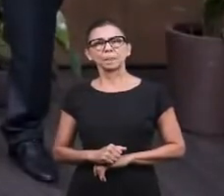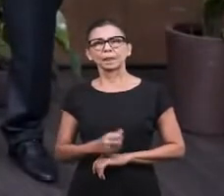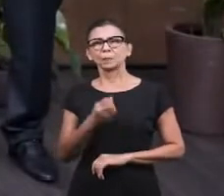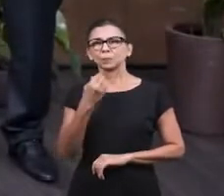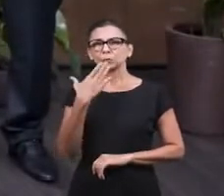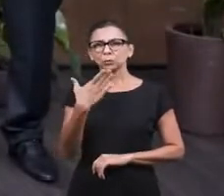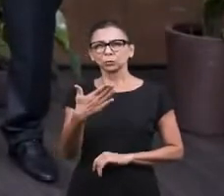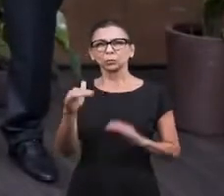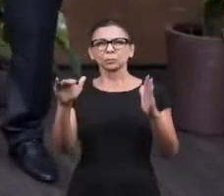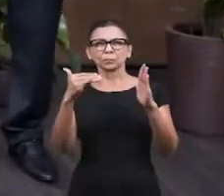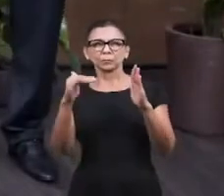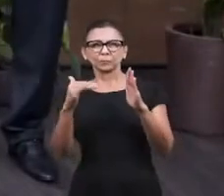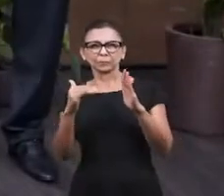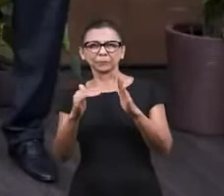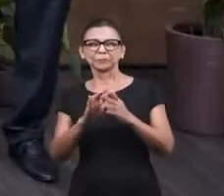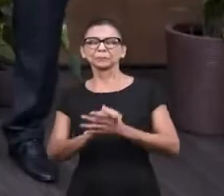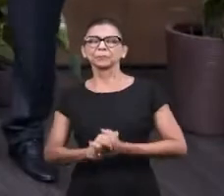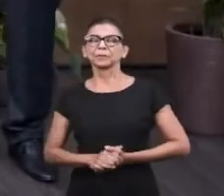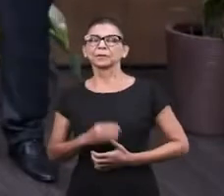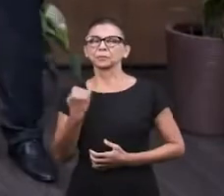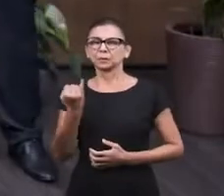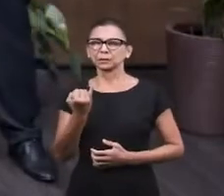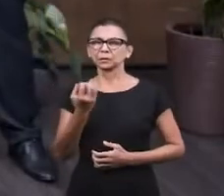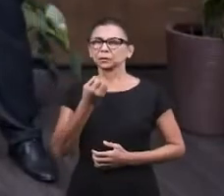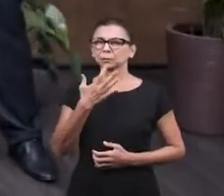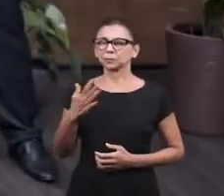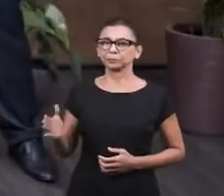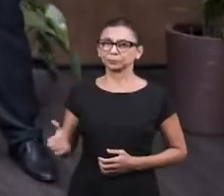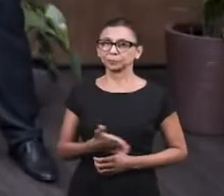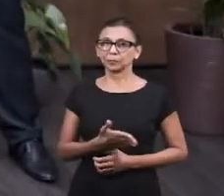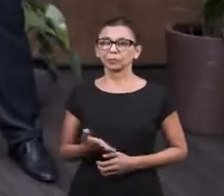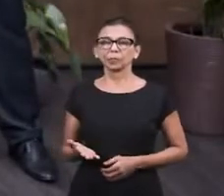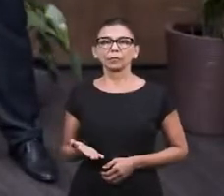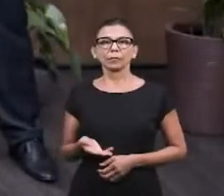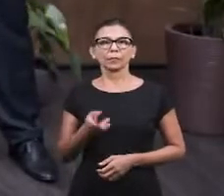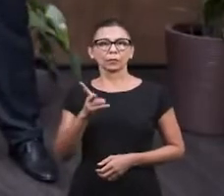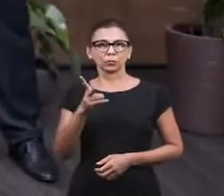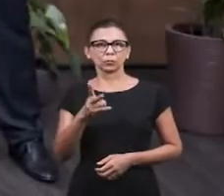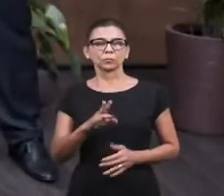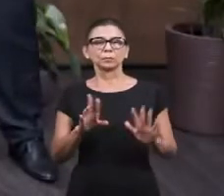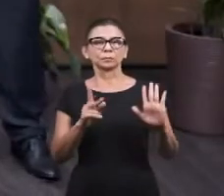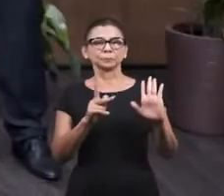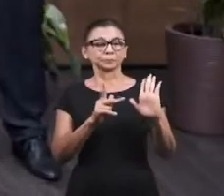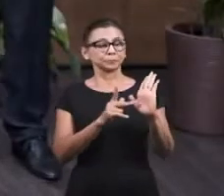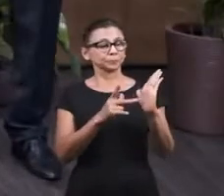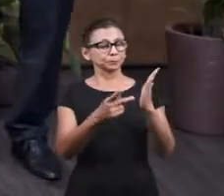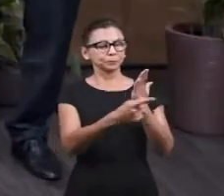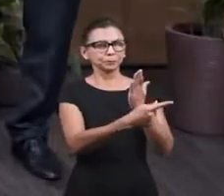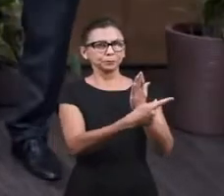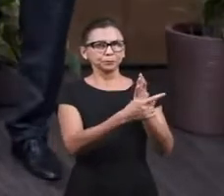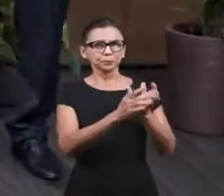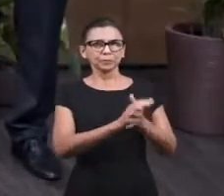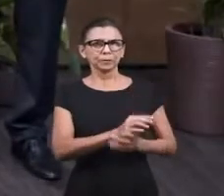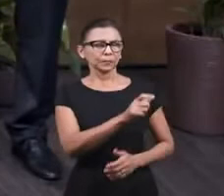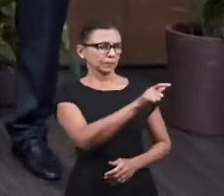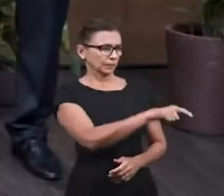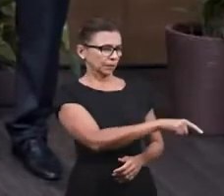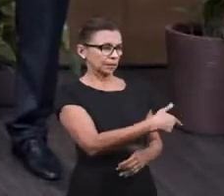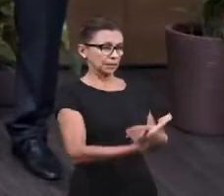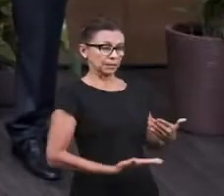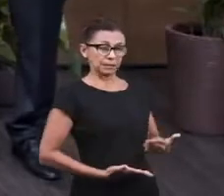very profound, all the comments that we have received. But going back here to the parable, Daniel,